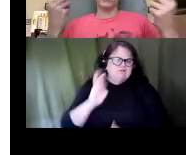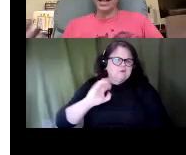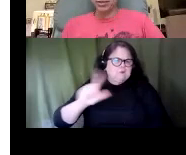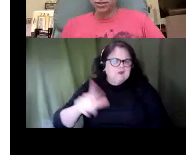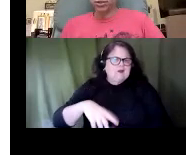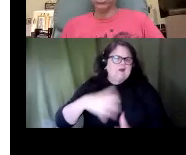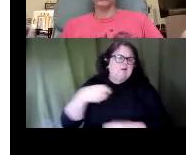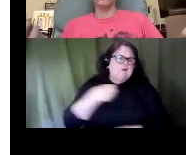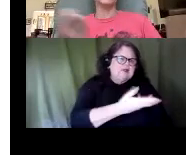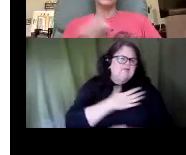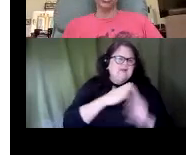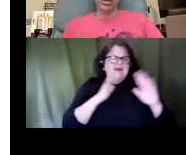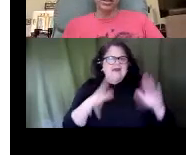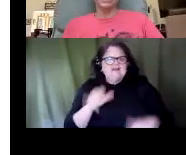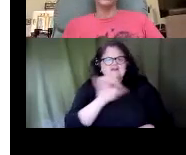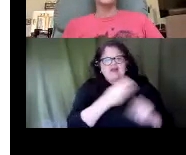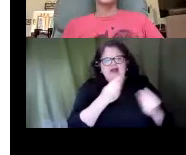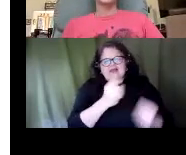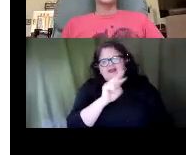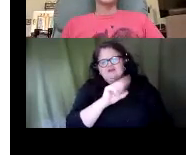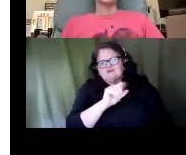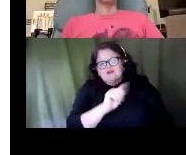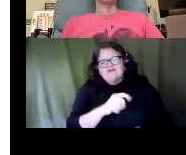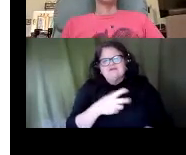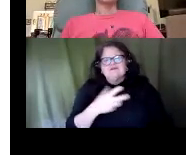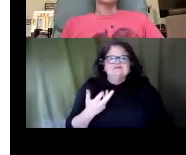want to give my house to this land trust.